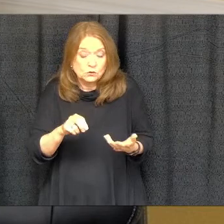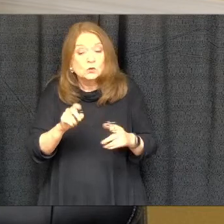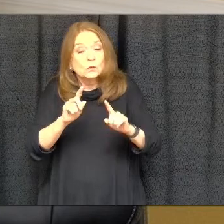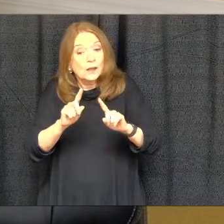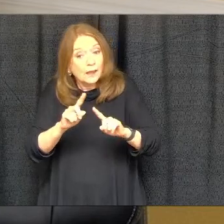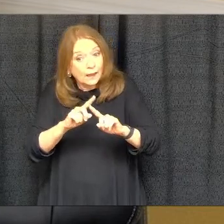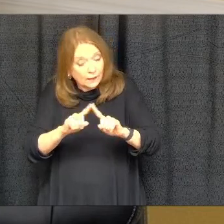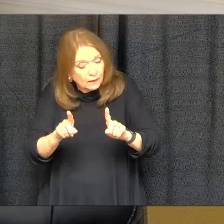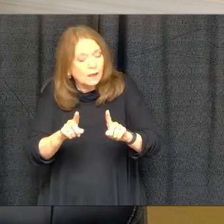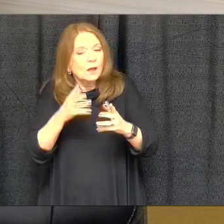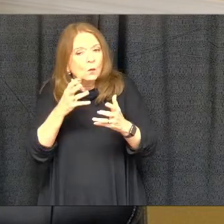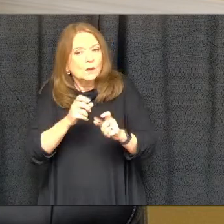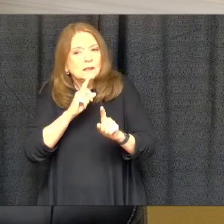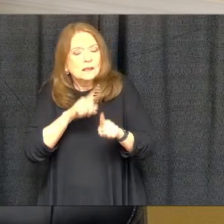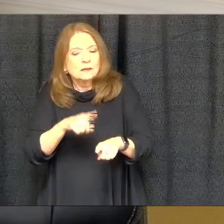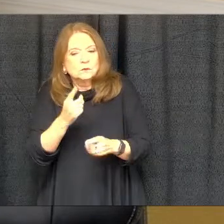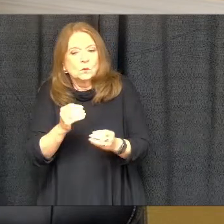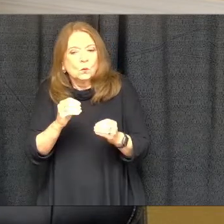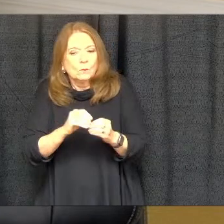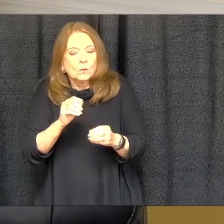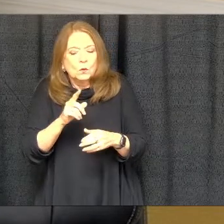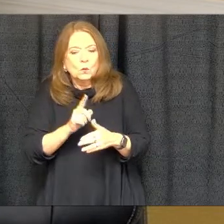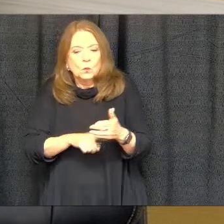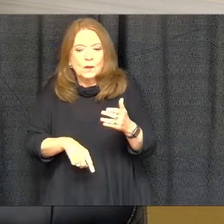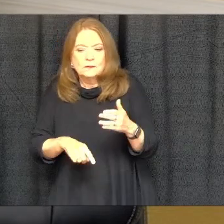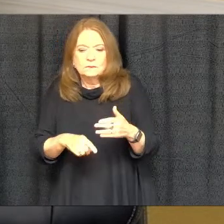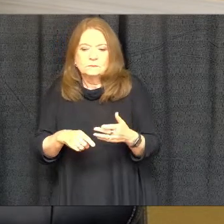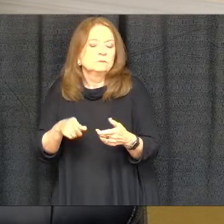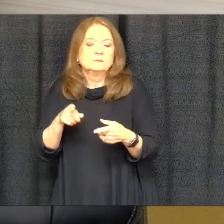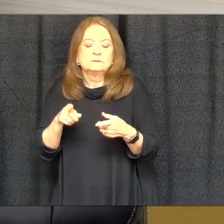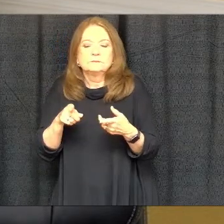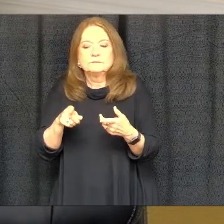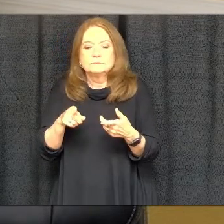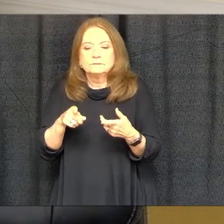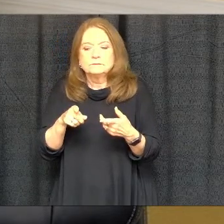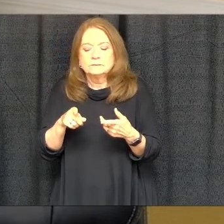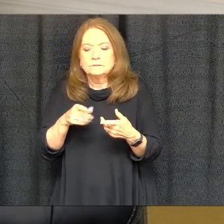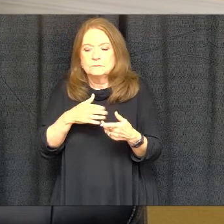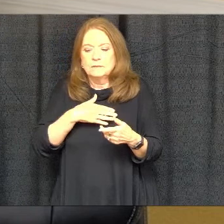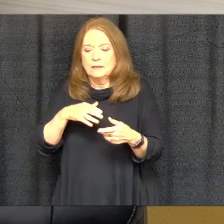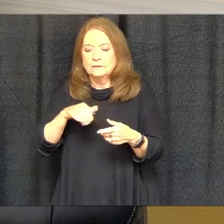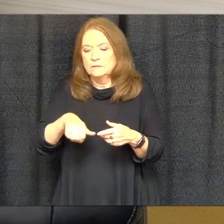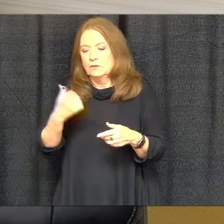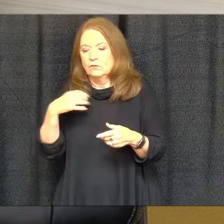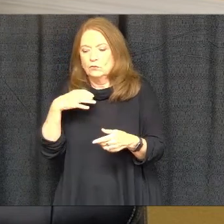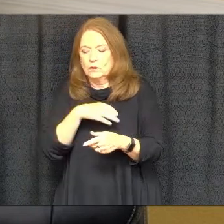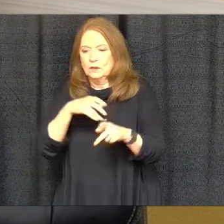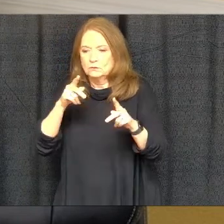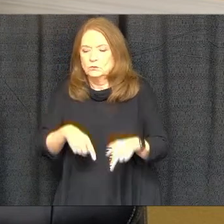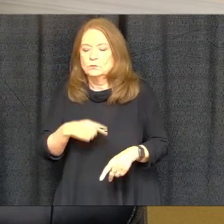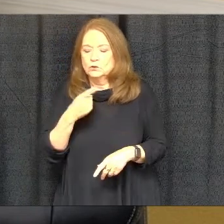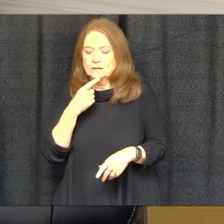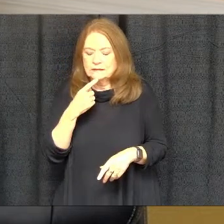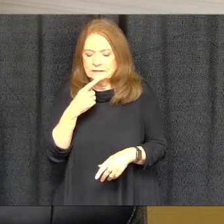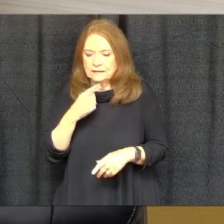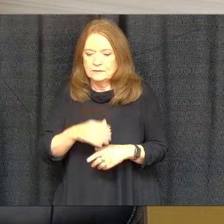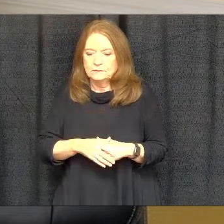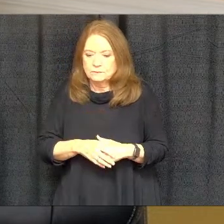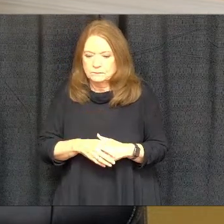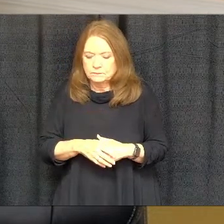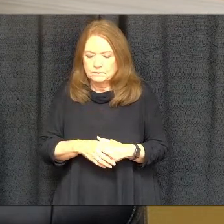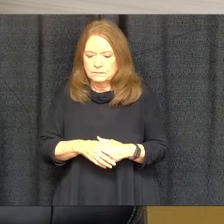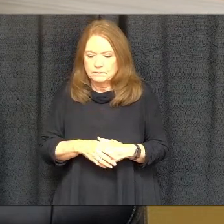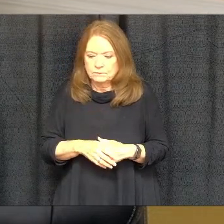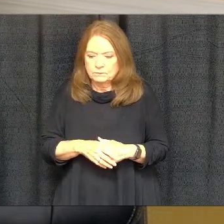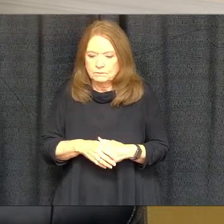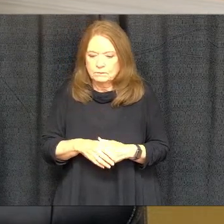answer one more what my fellow council person said. They have renters in